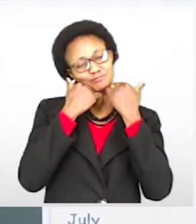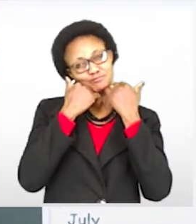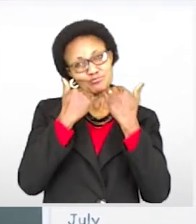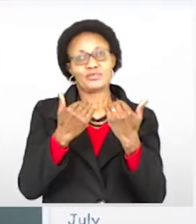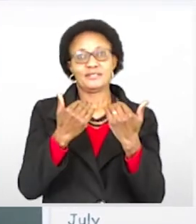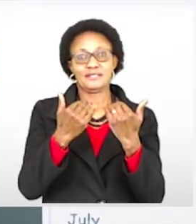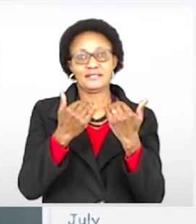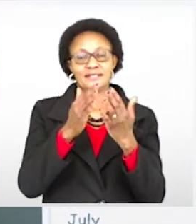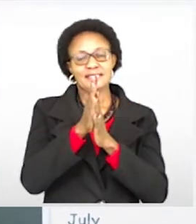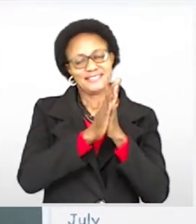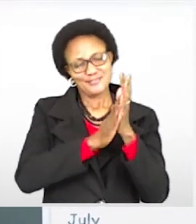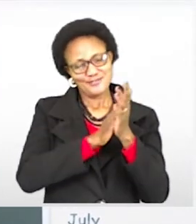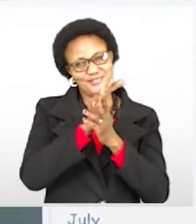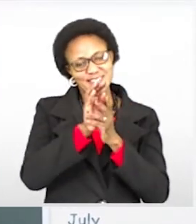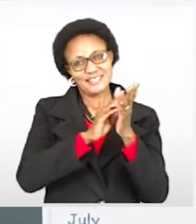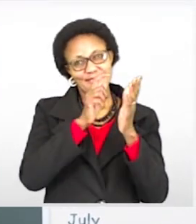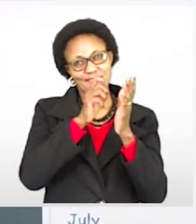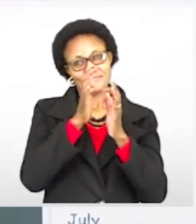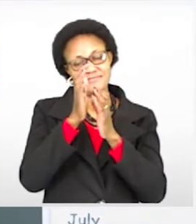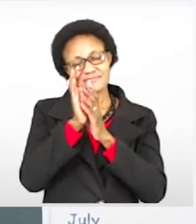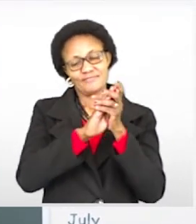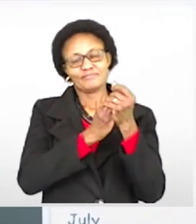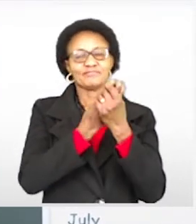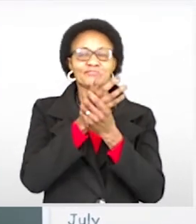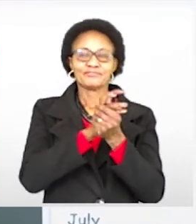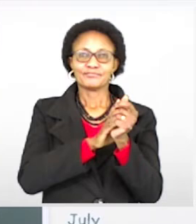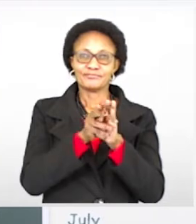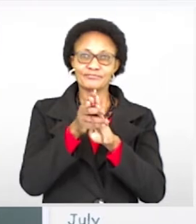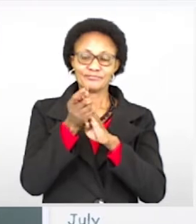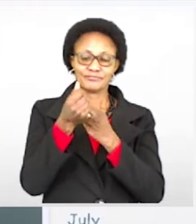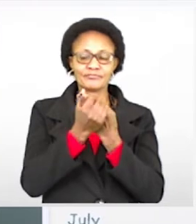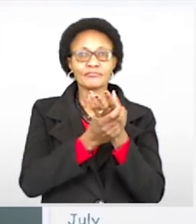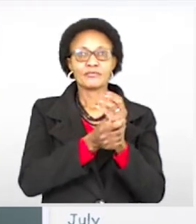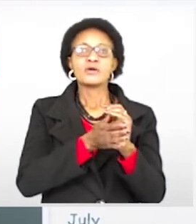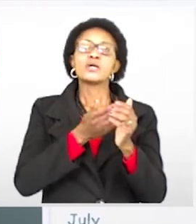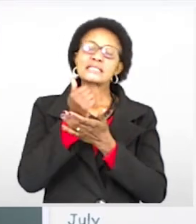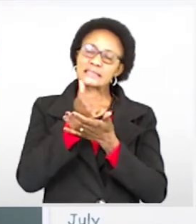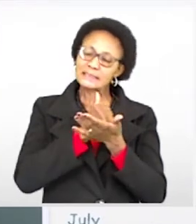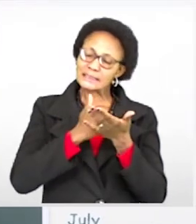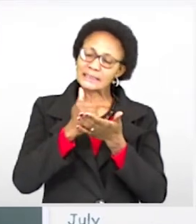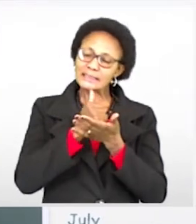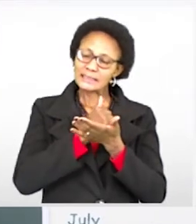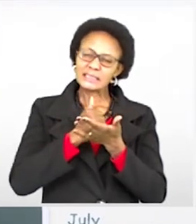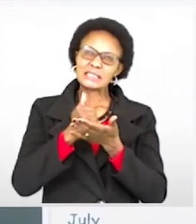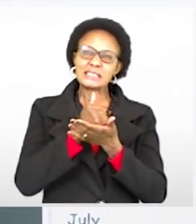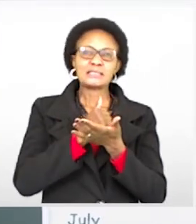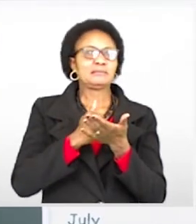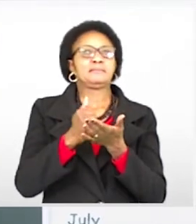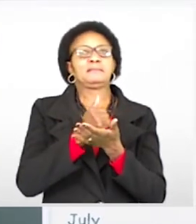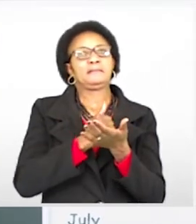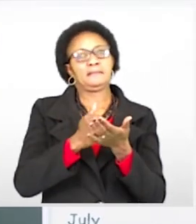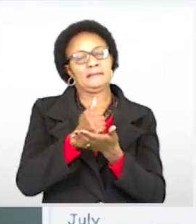important to sanitize your hands so that you make sure that they are always clean and free from